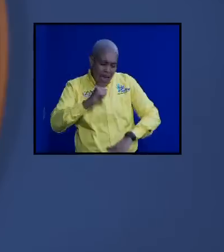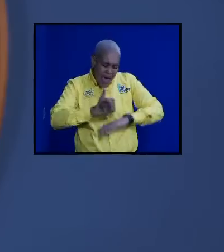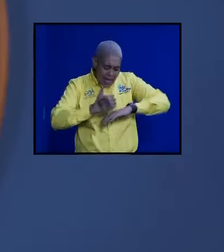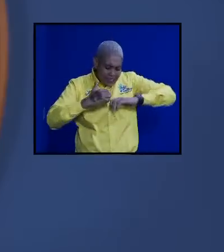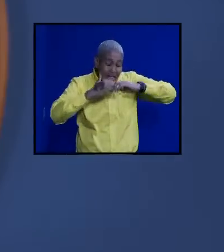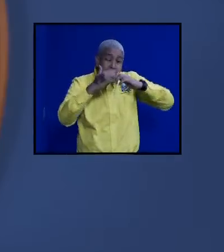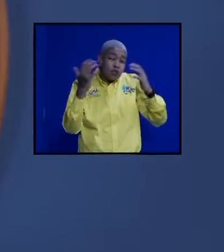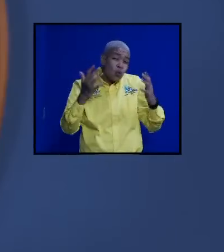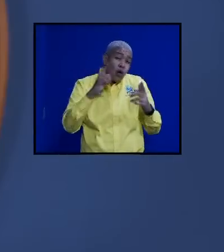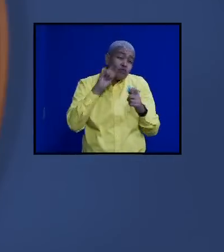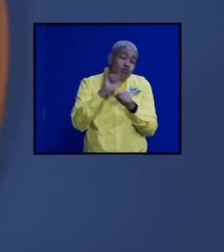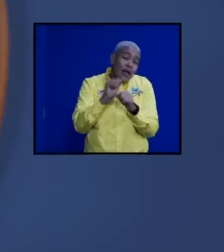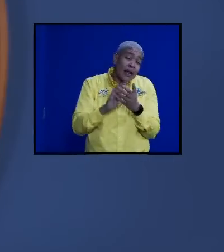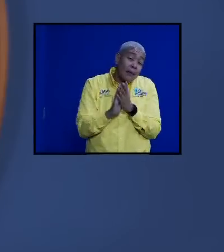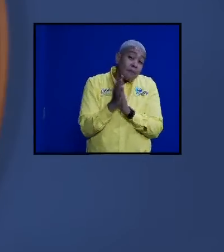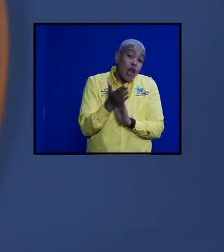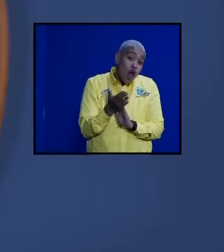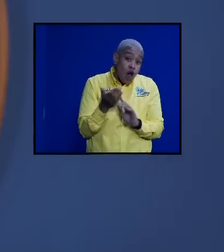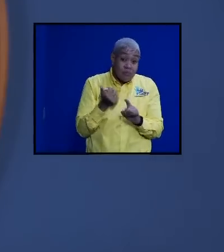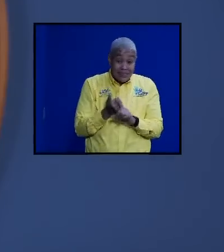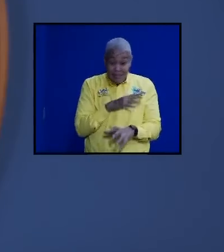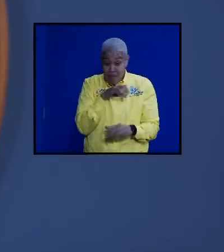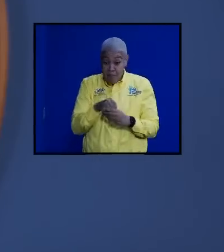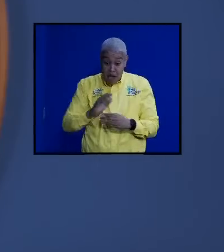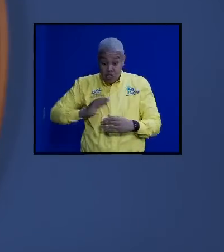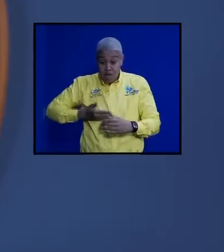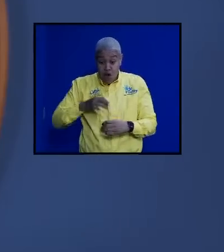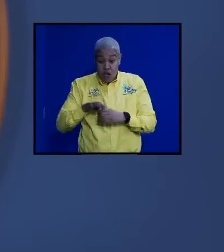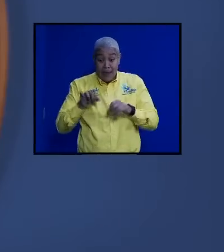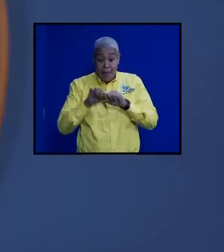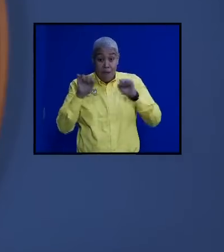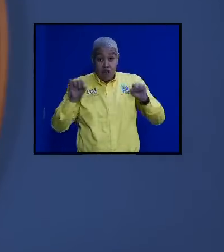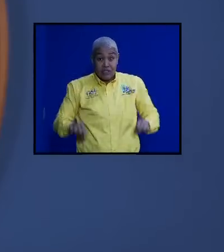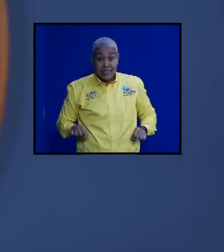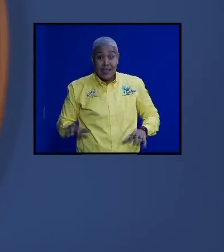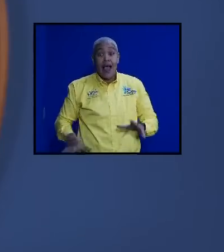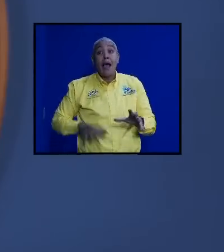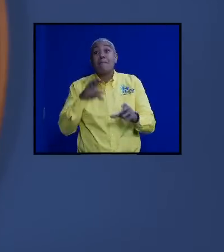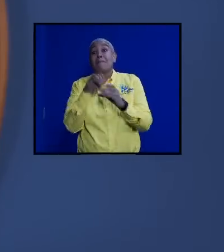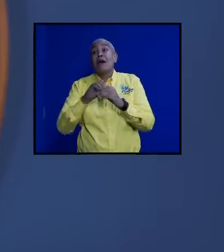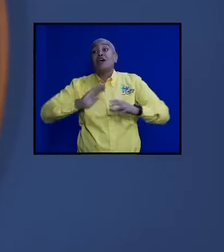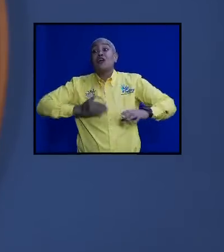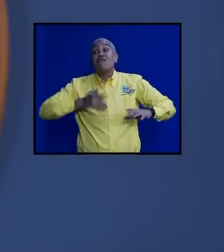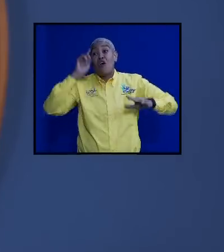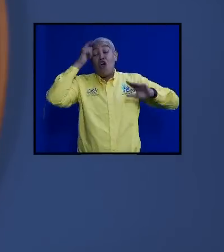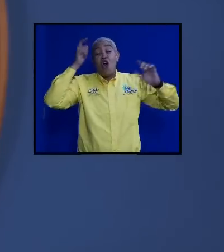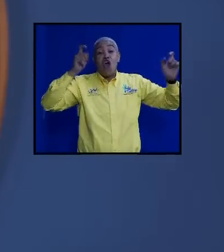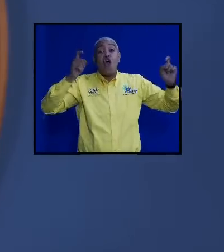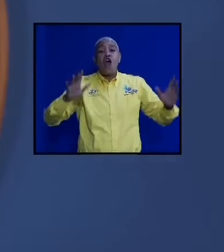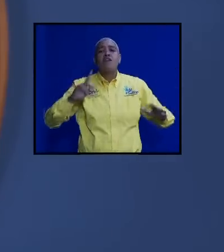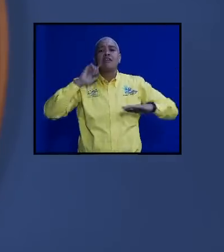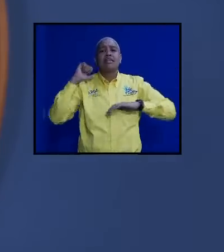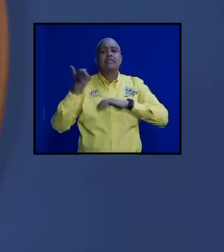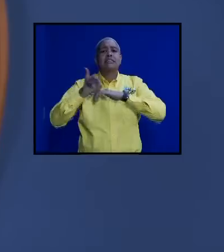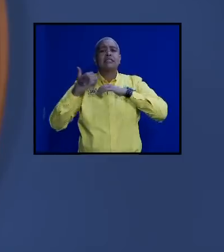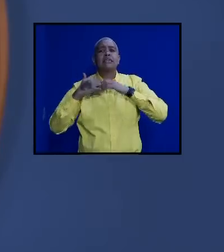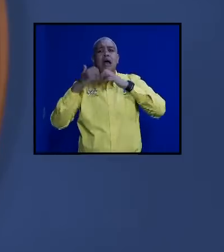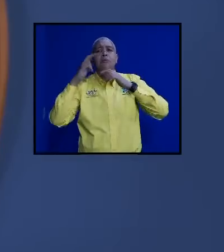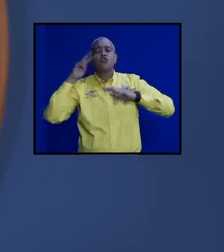establishing what has become a part of our democracy, a part of our governance, the establishment of